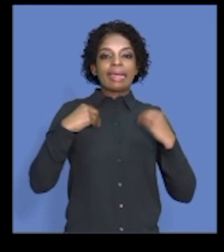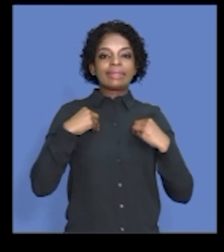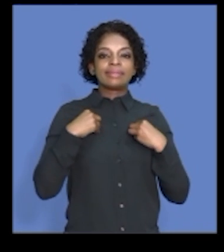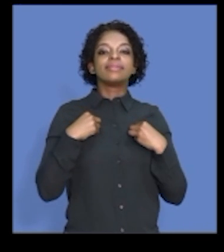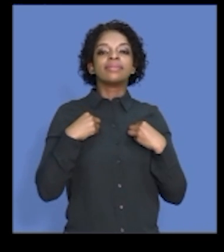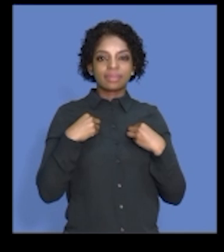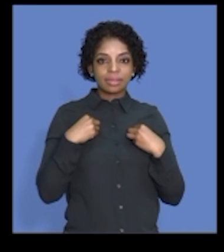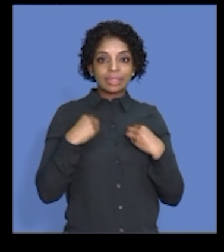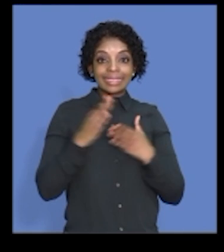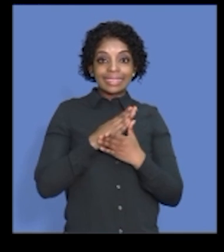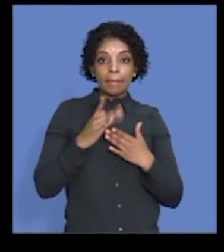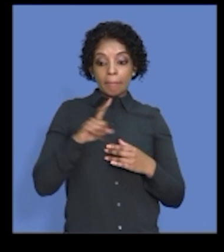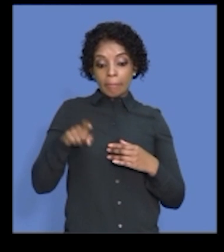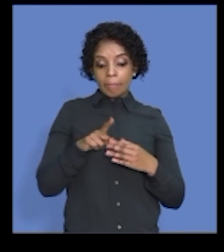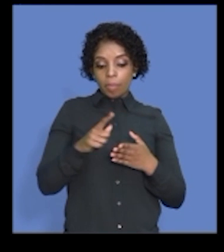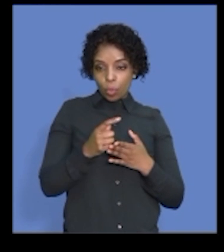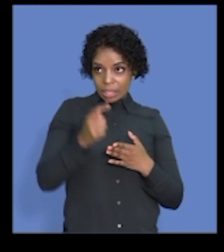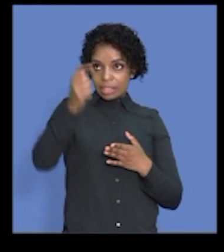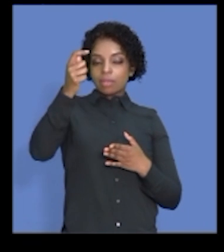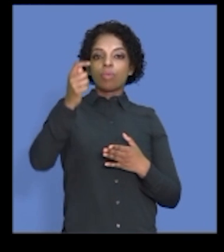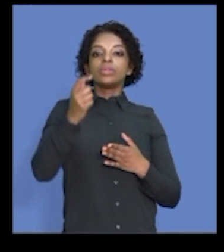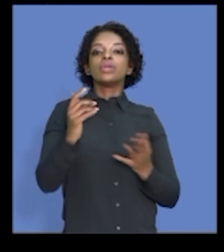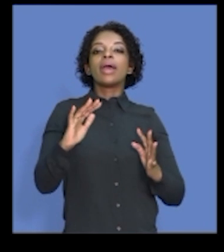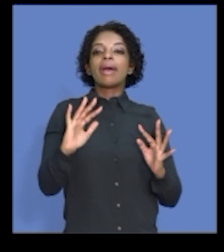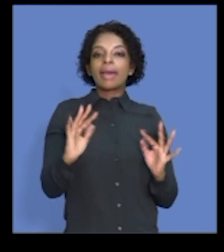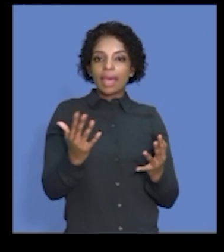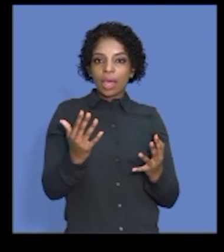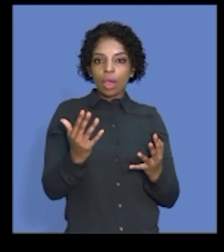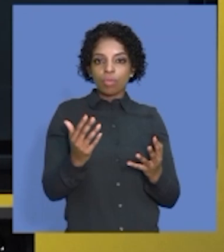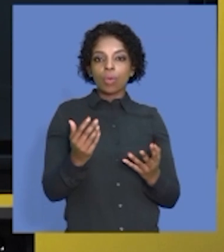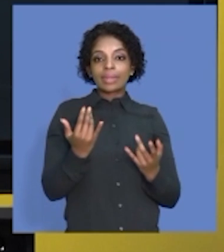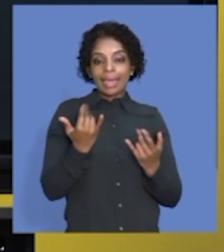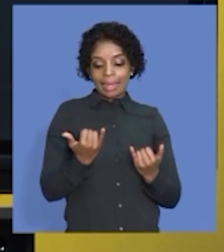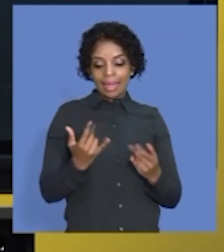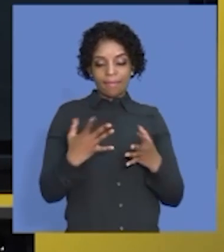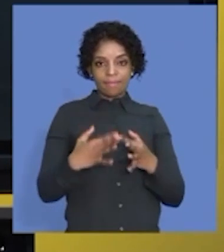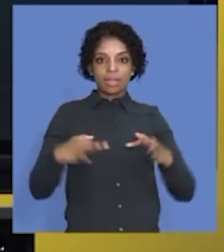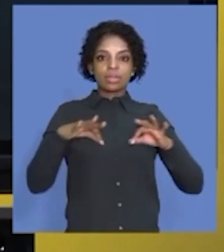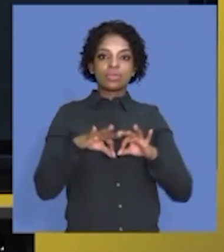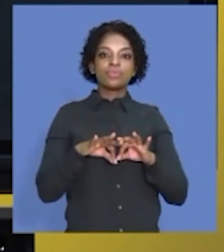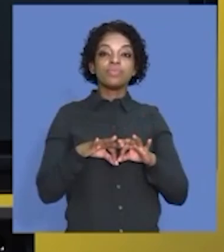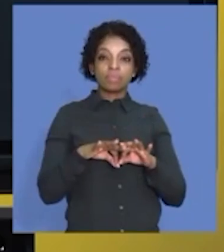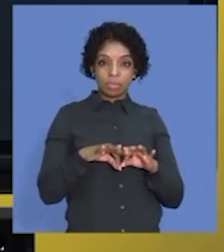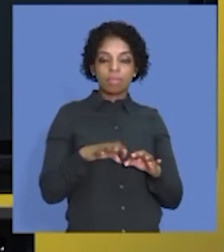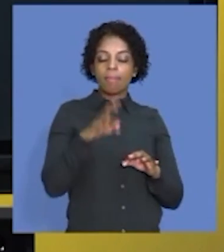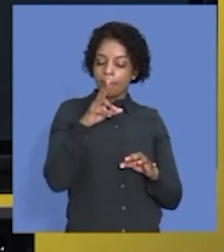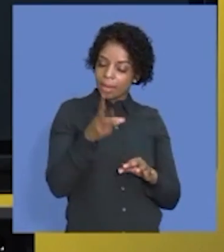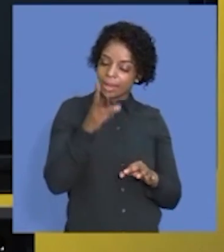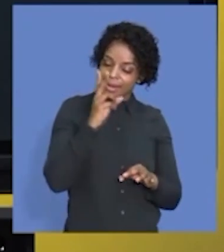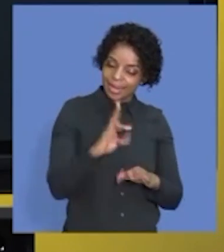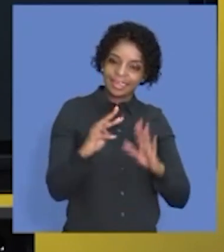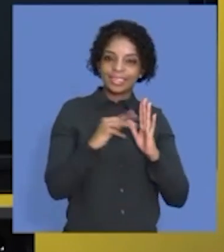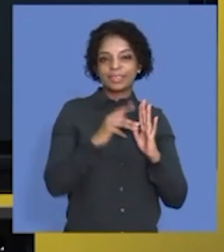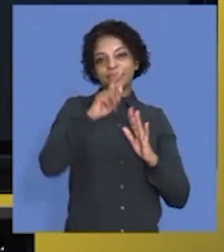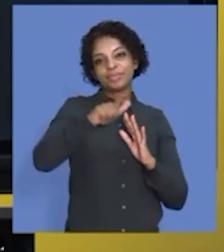were sold at carrying value. Once again, grade 12s, only in the cash flow statement